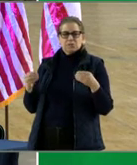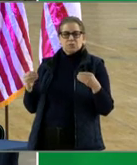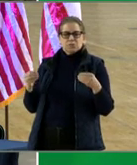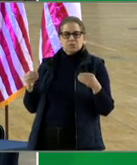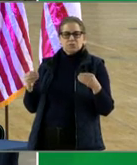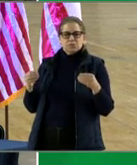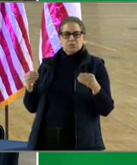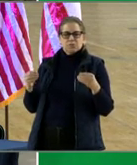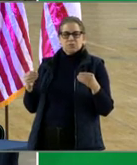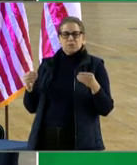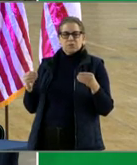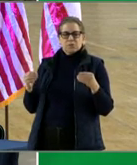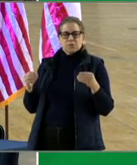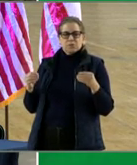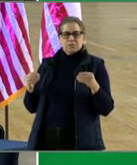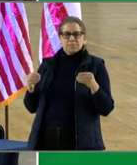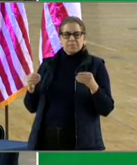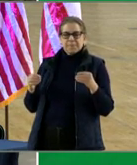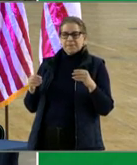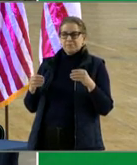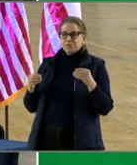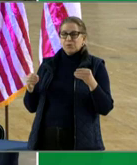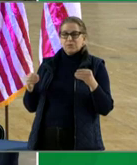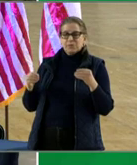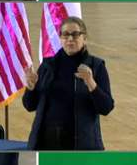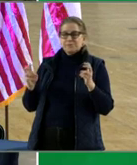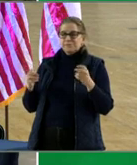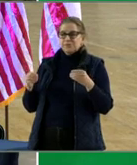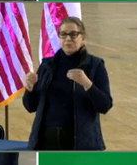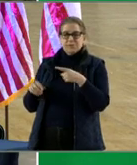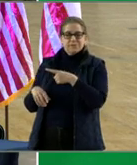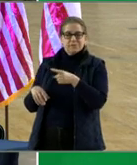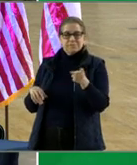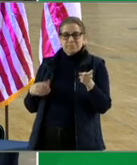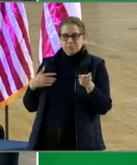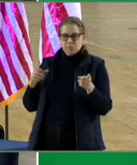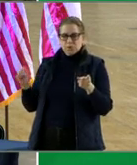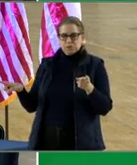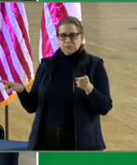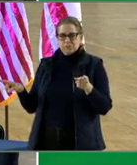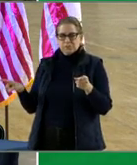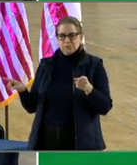previously. I've been asked by the representatives of